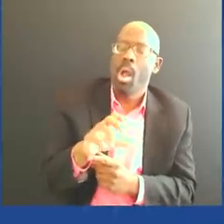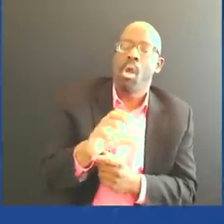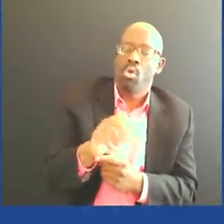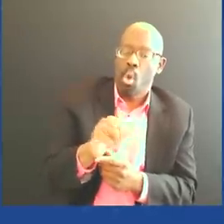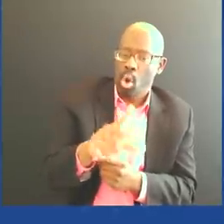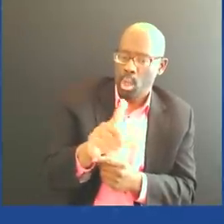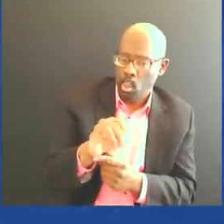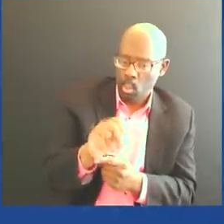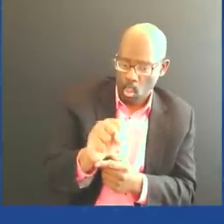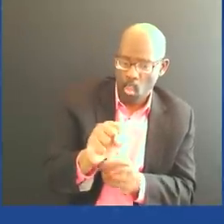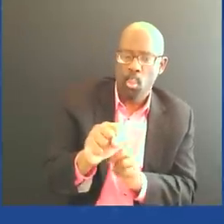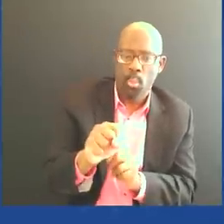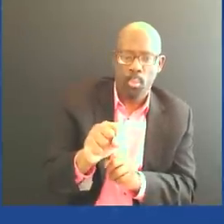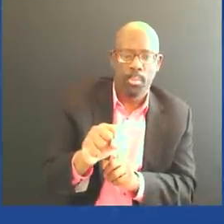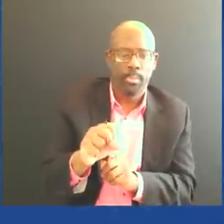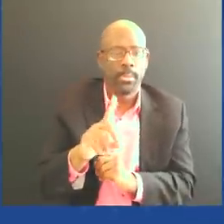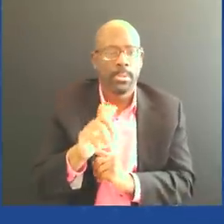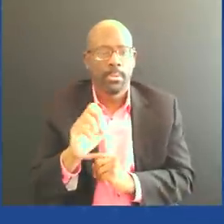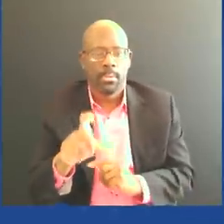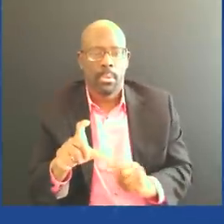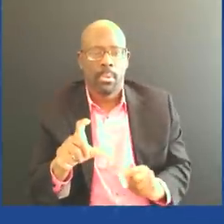Good morning, Delaware. Good